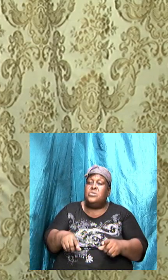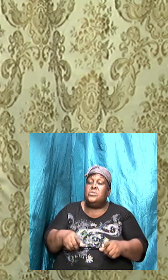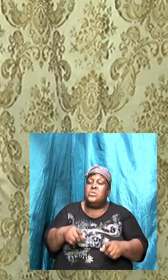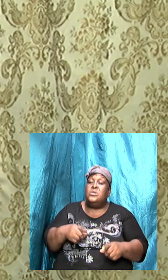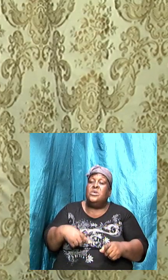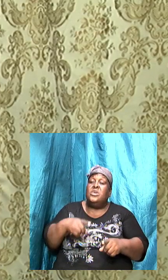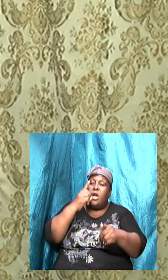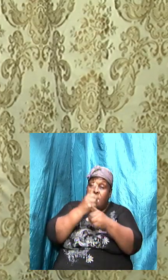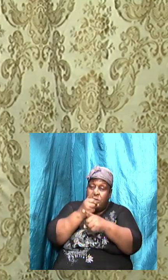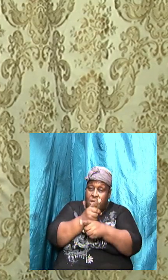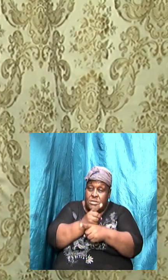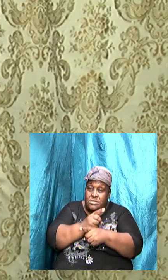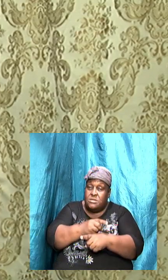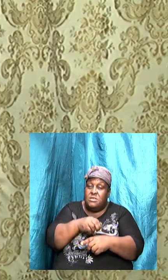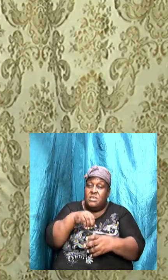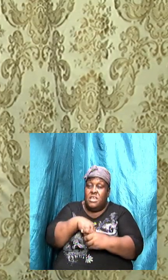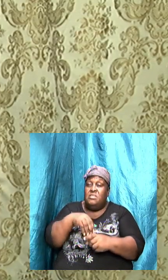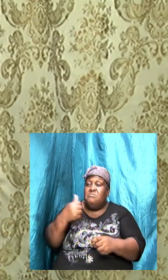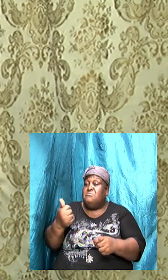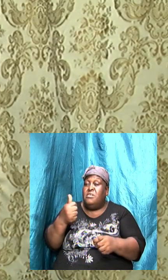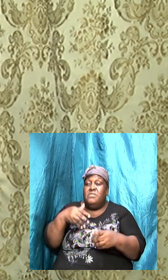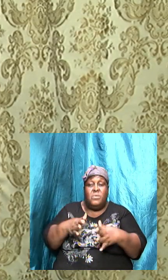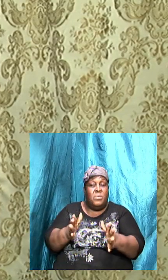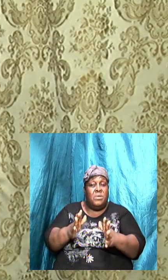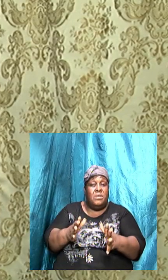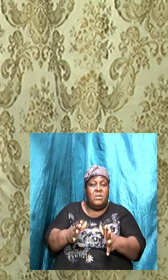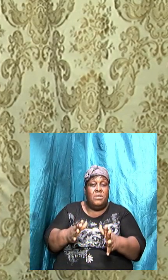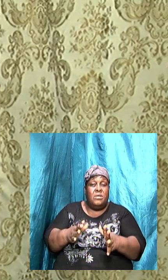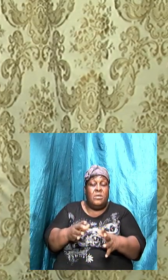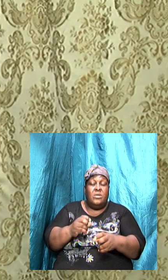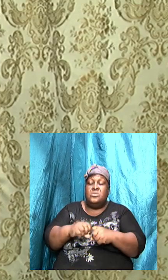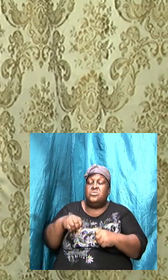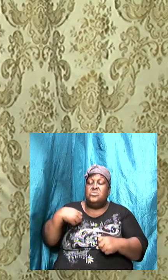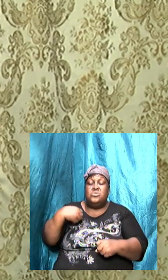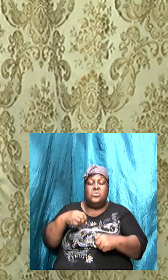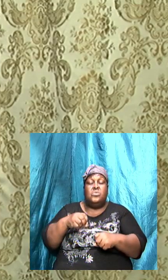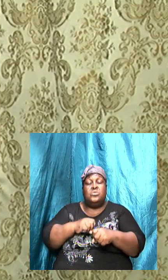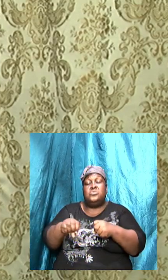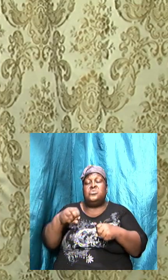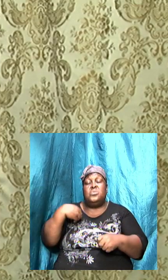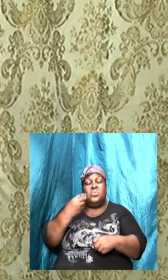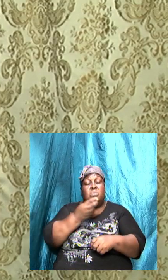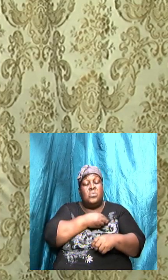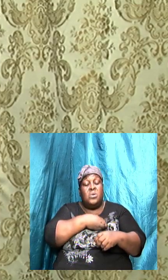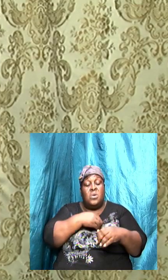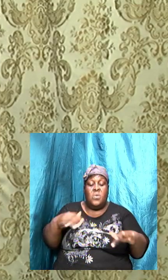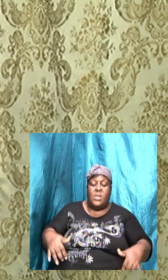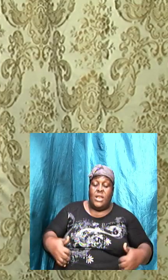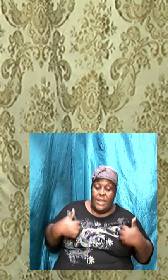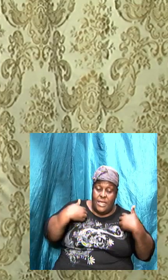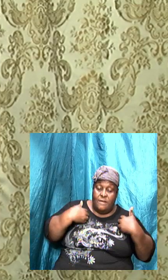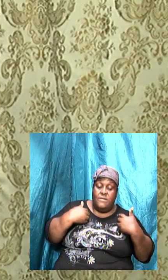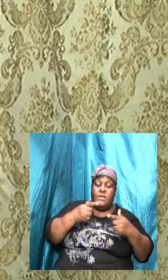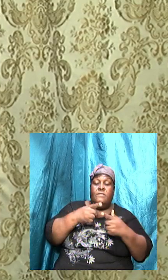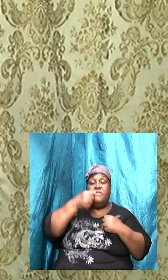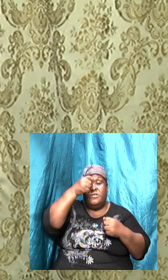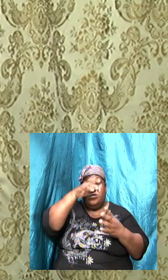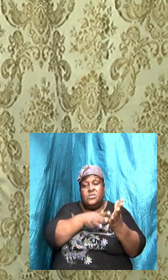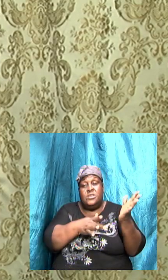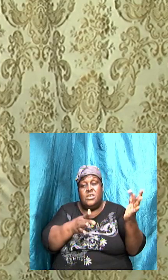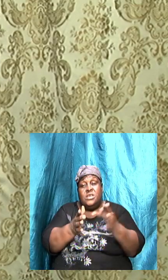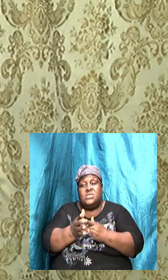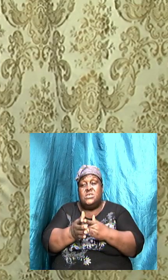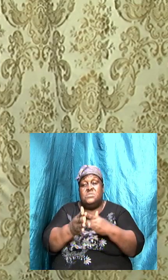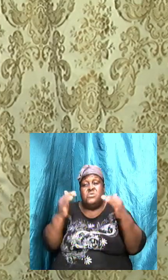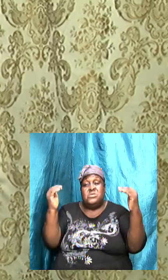our walk with God, as we are in the church, it must be balanced, it must be focused, and we